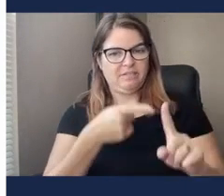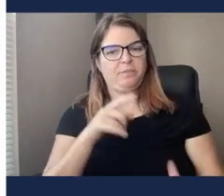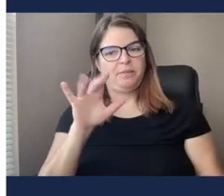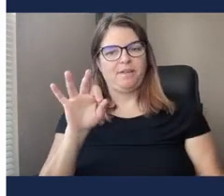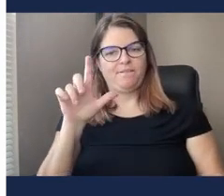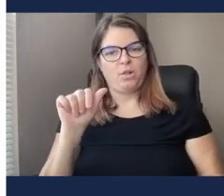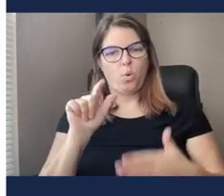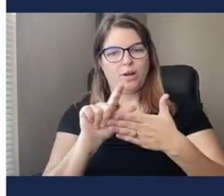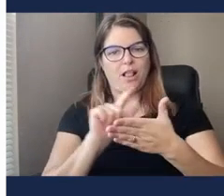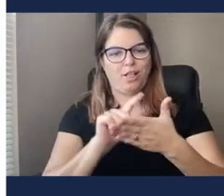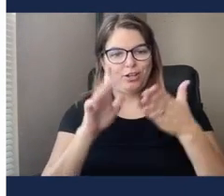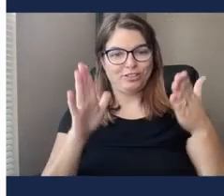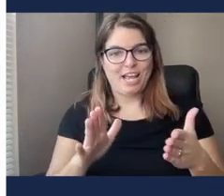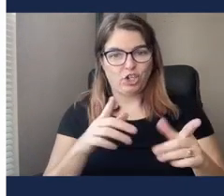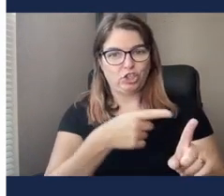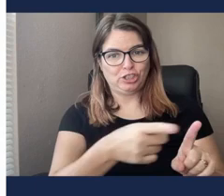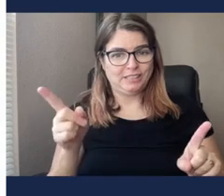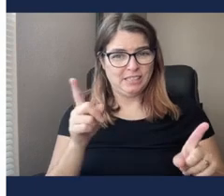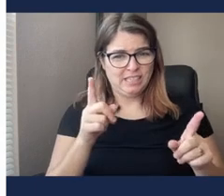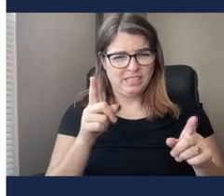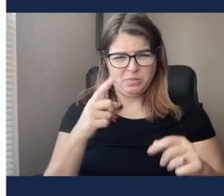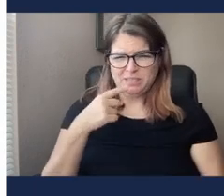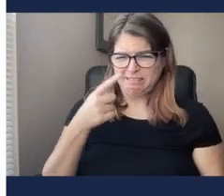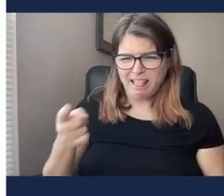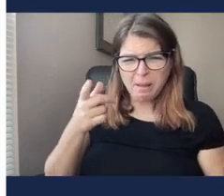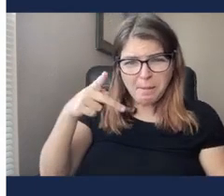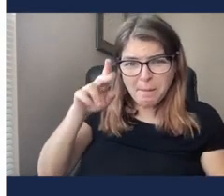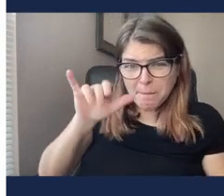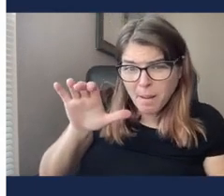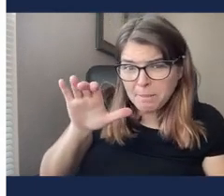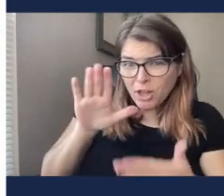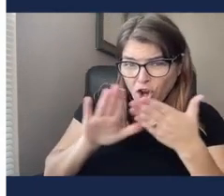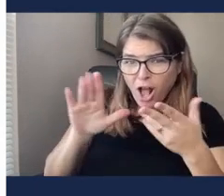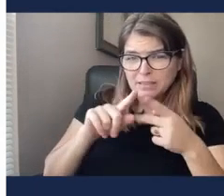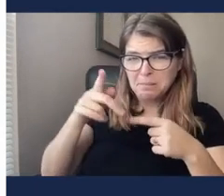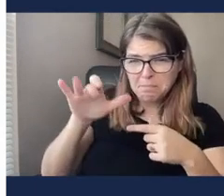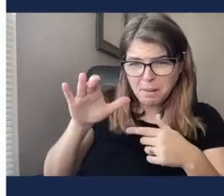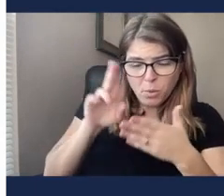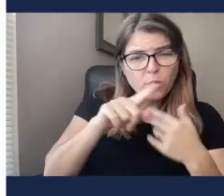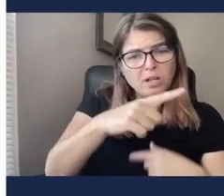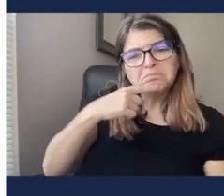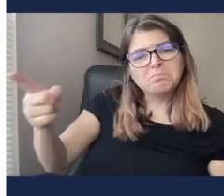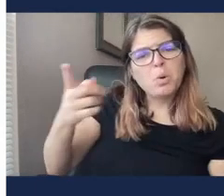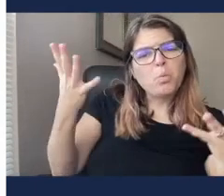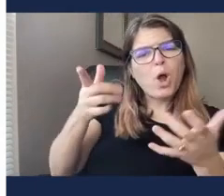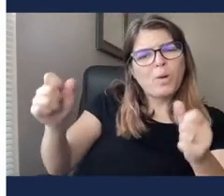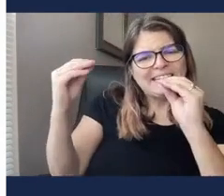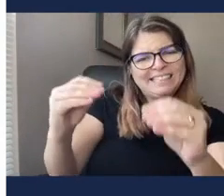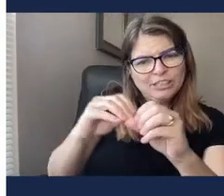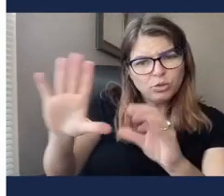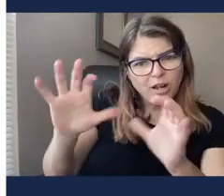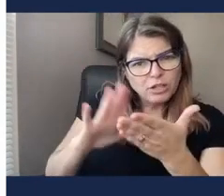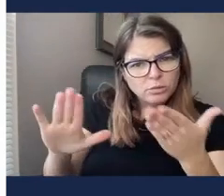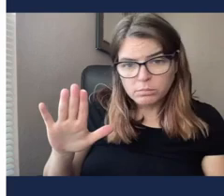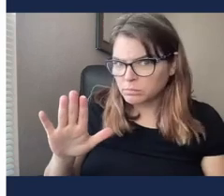legislature was trying to tell public colleges and universities which ideas could be taught in their classrooms. And